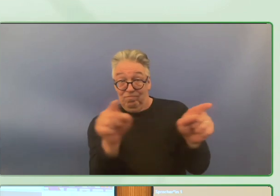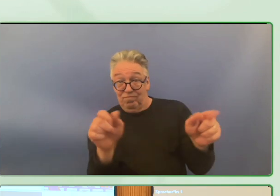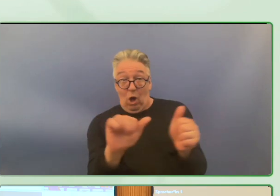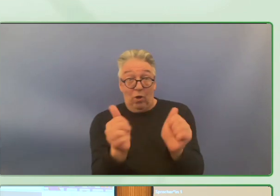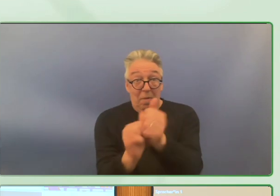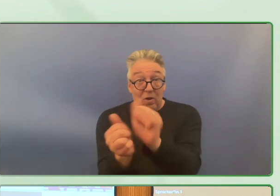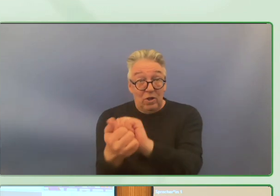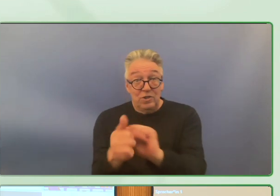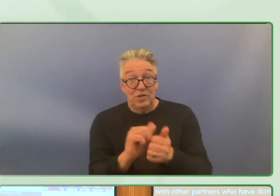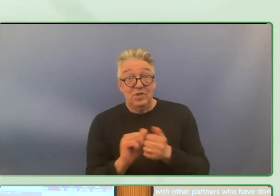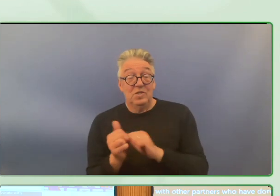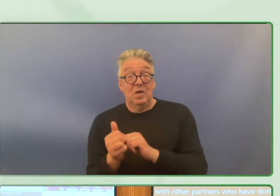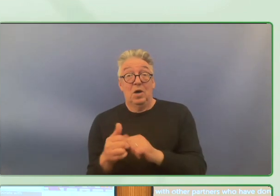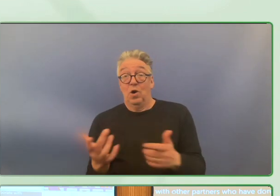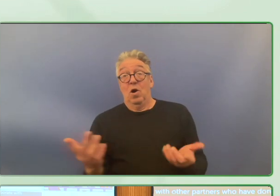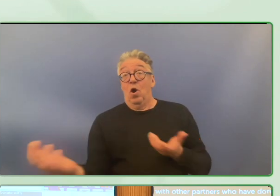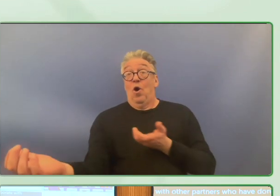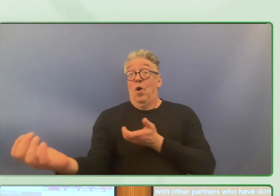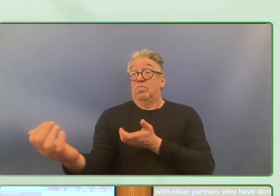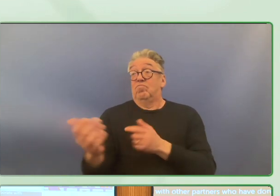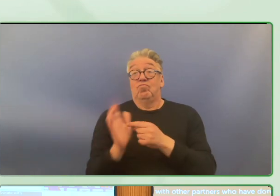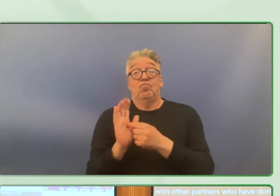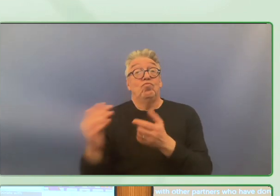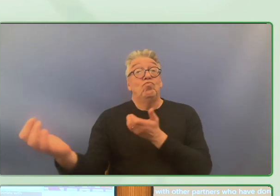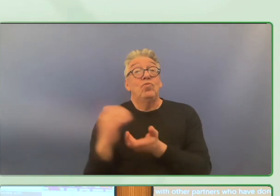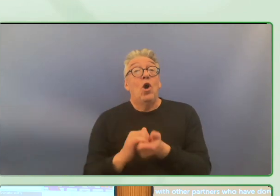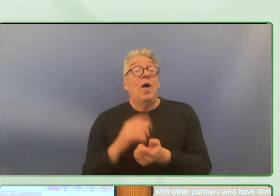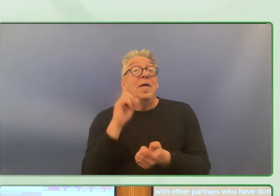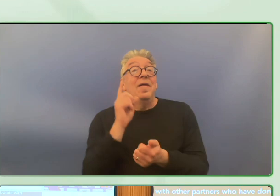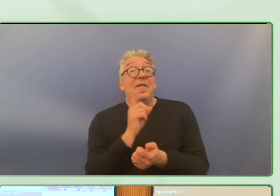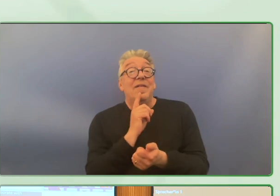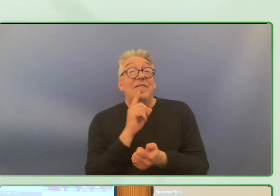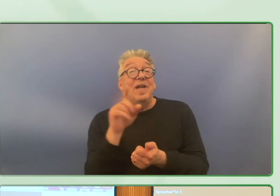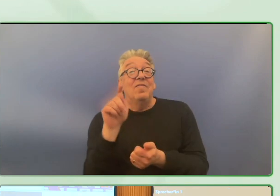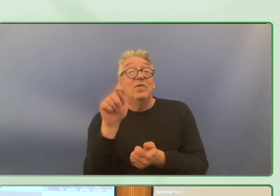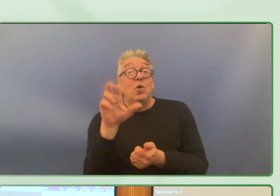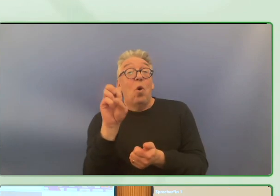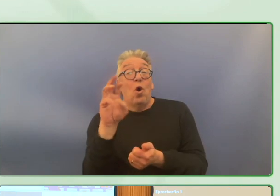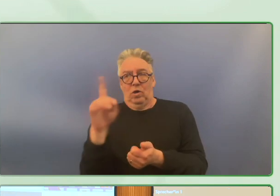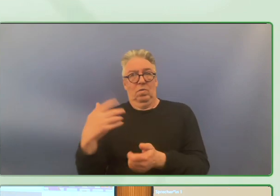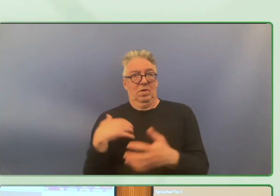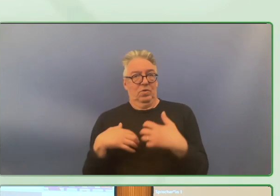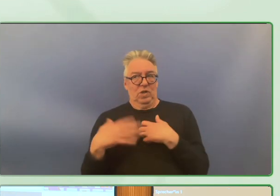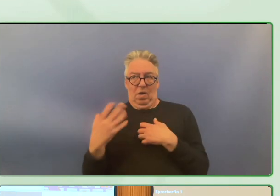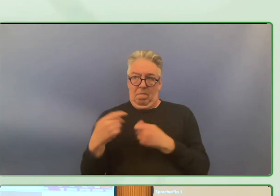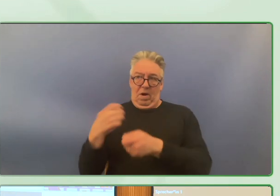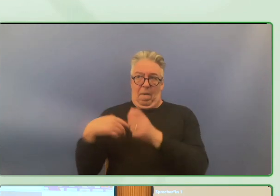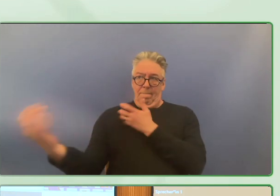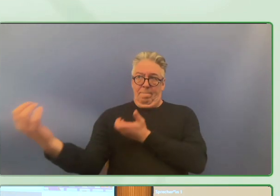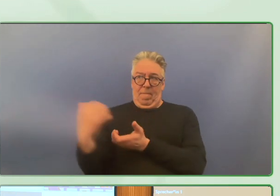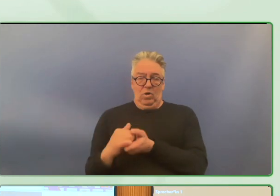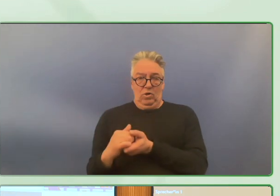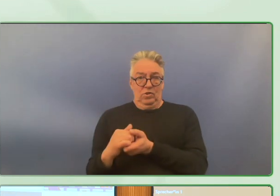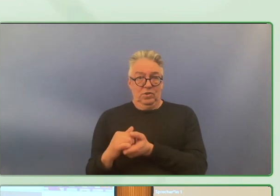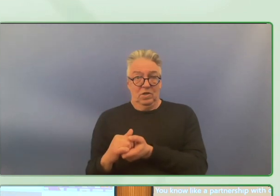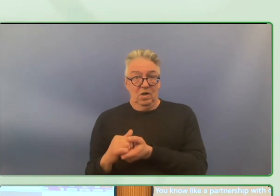Like a partnership with DeafTawk would be something very interesting for us to become a path to them into sub-Saharan